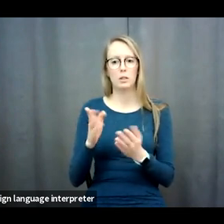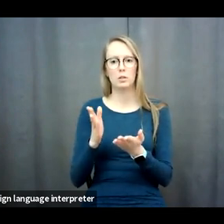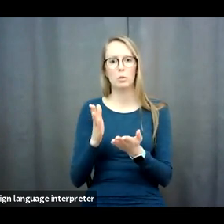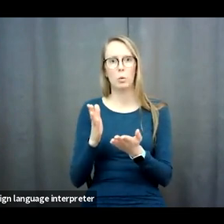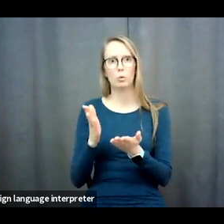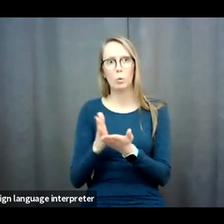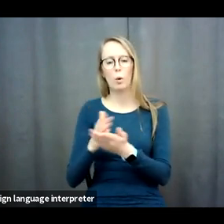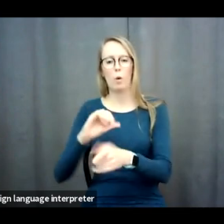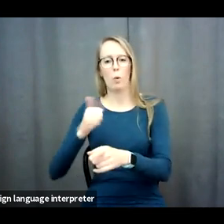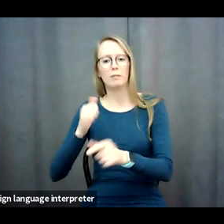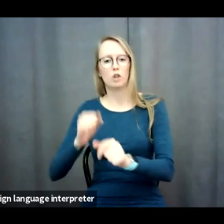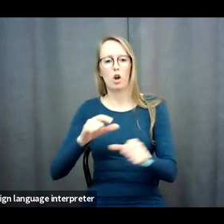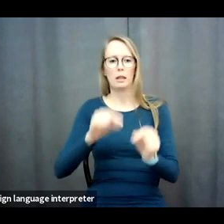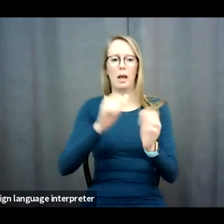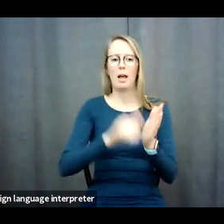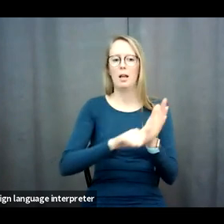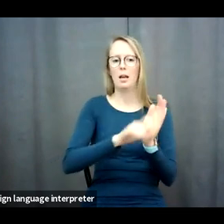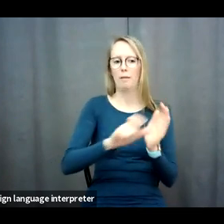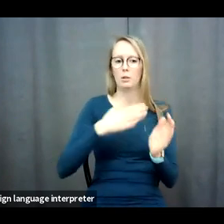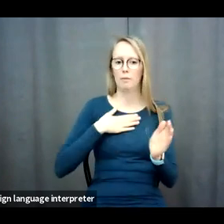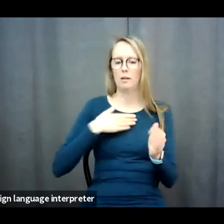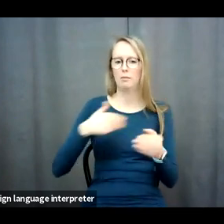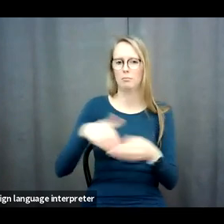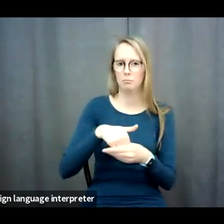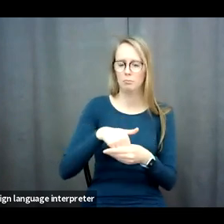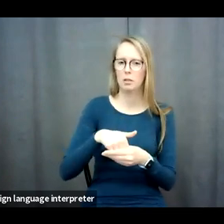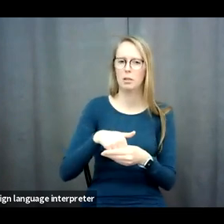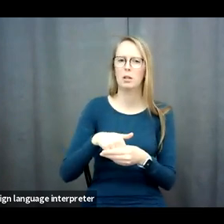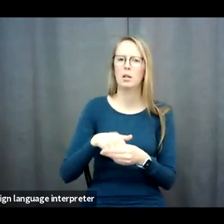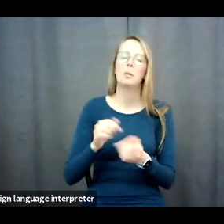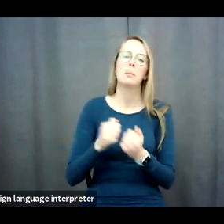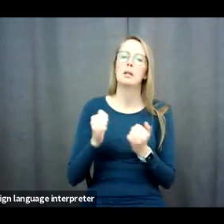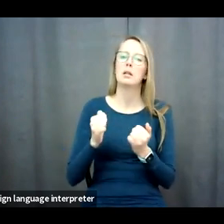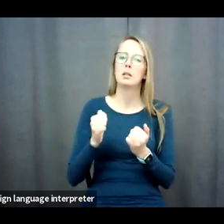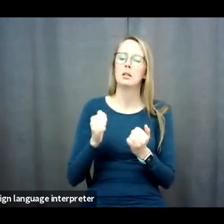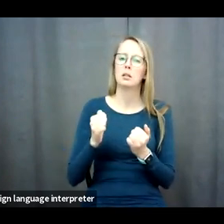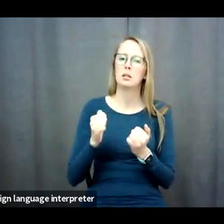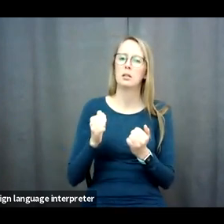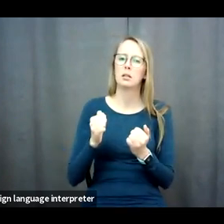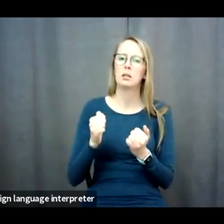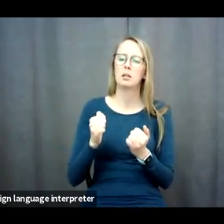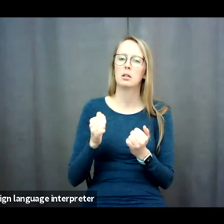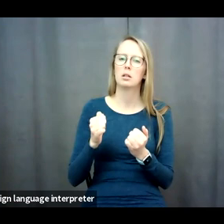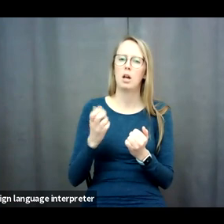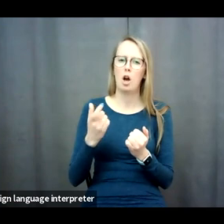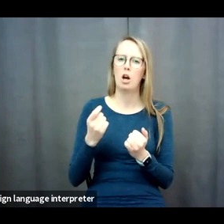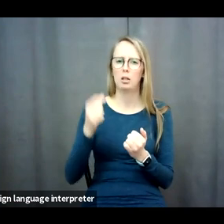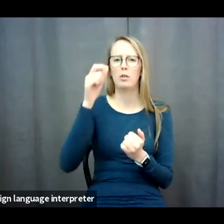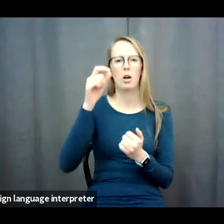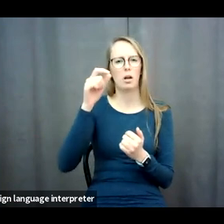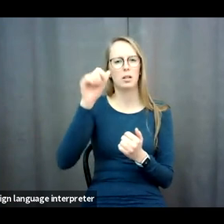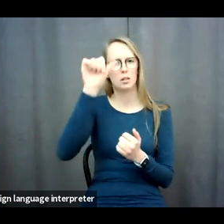students, and that was what I think was pretty easy. But when we had, it was a little bit tough